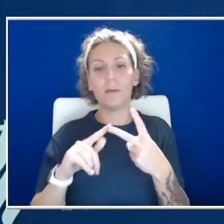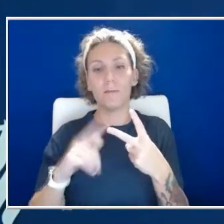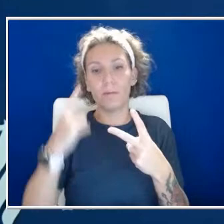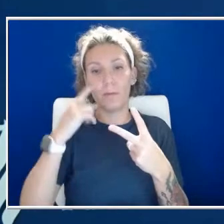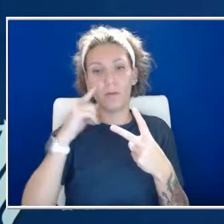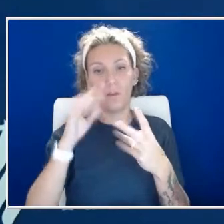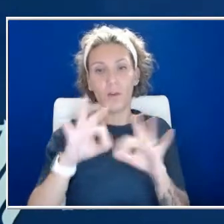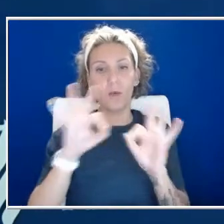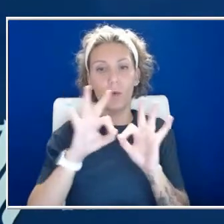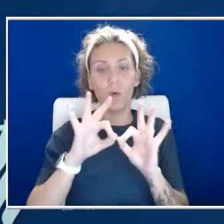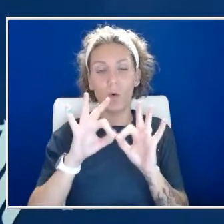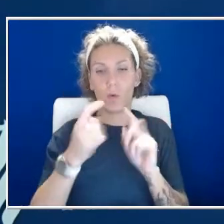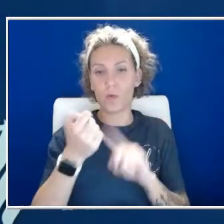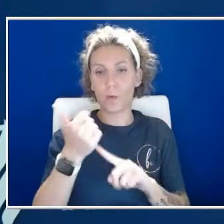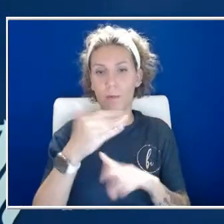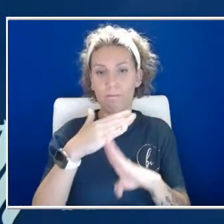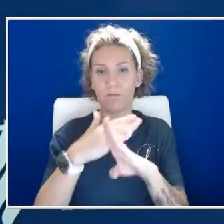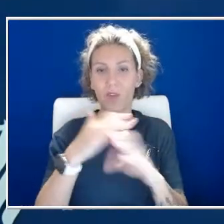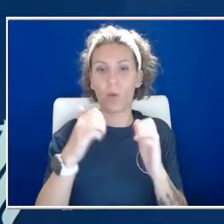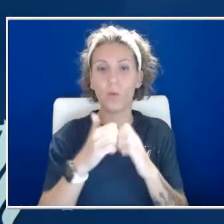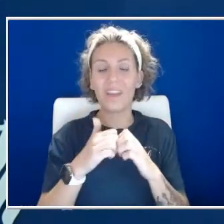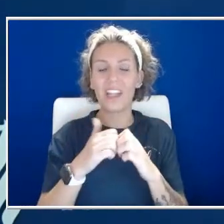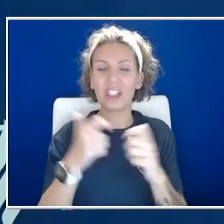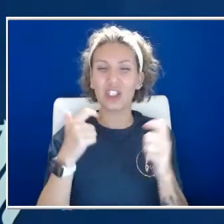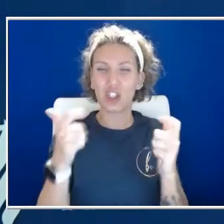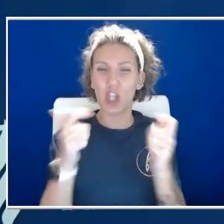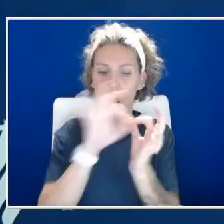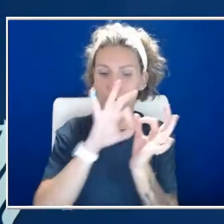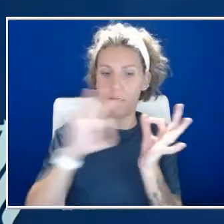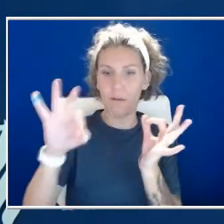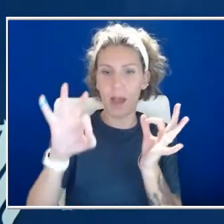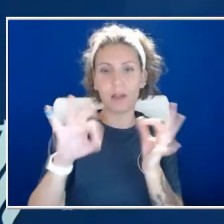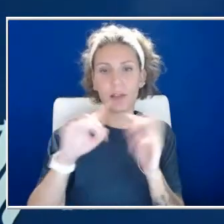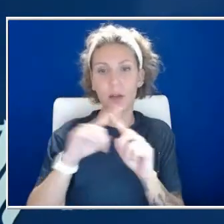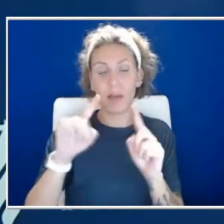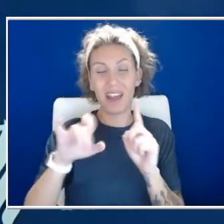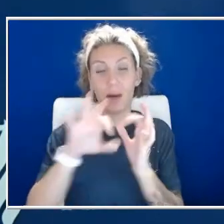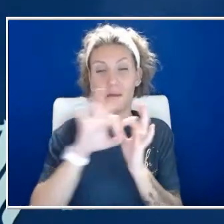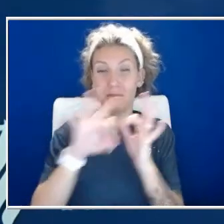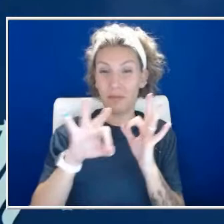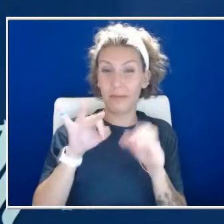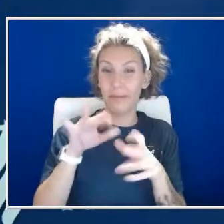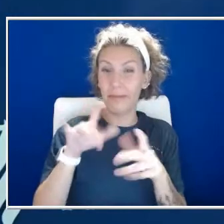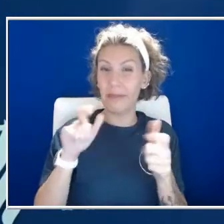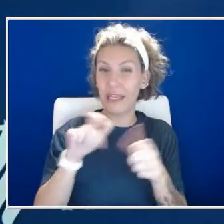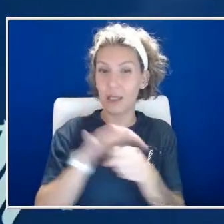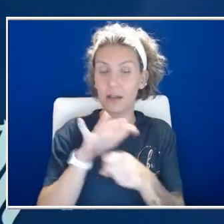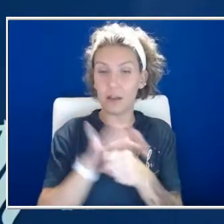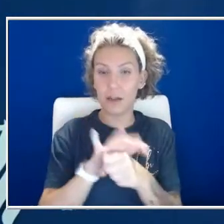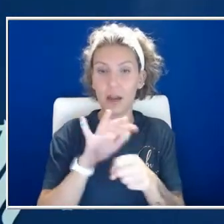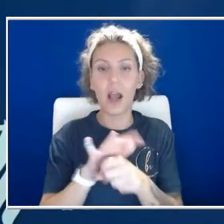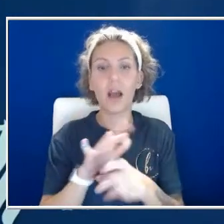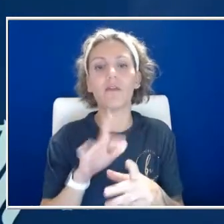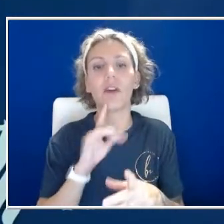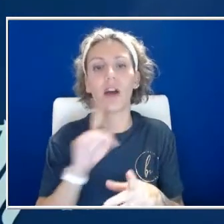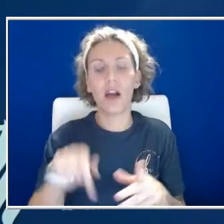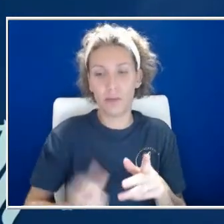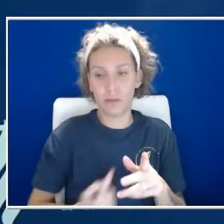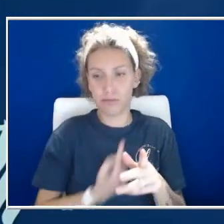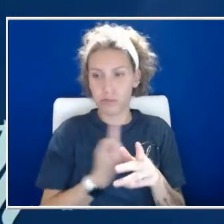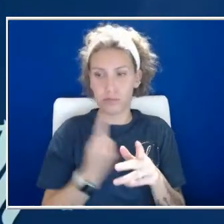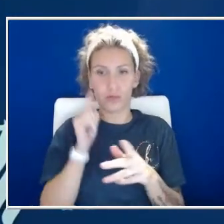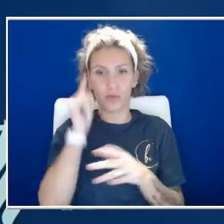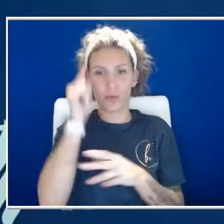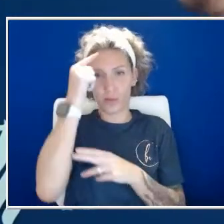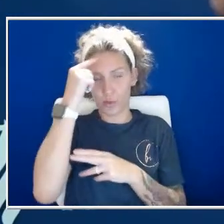of obstructions in large vessels. The vessel needs to be big enough that it warrants the risk of delivering an instrument into the brain's blood